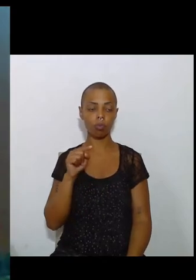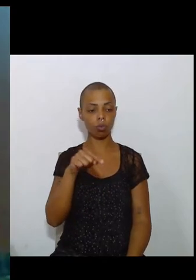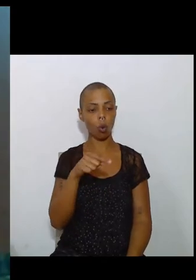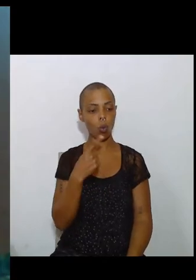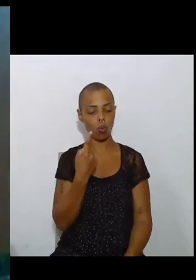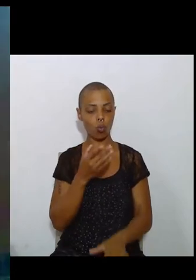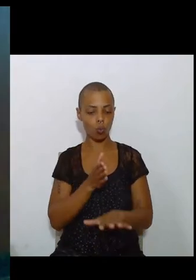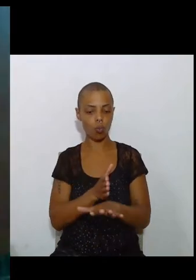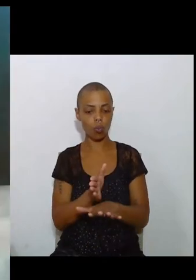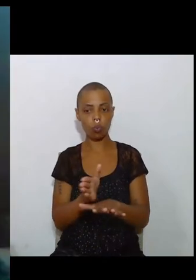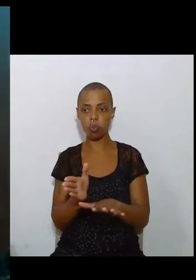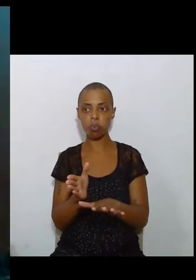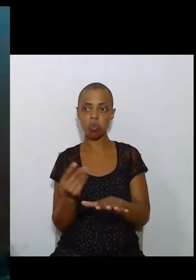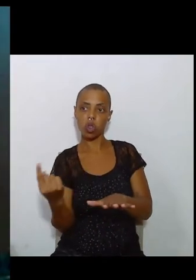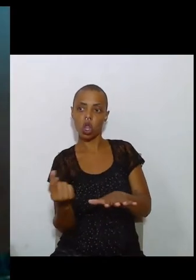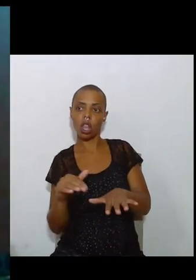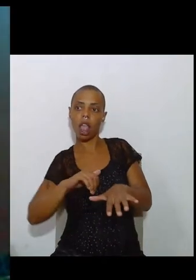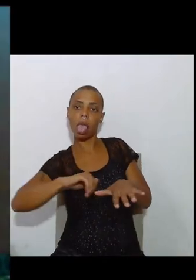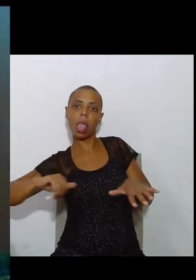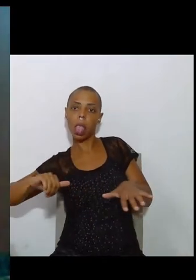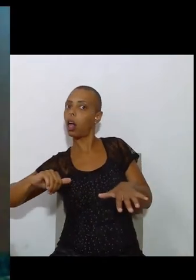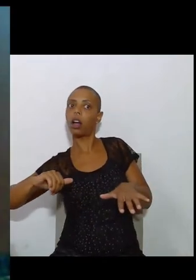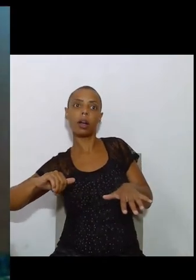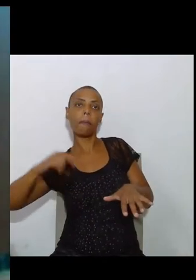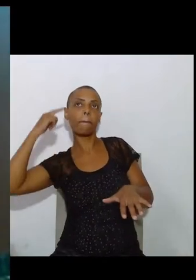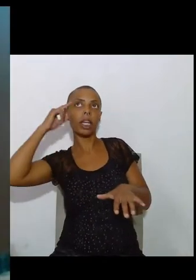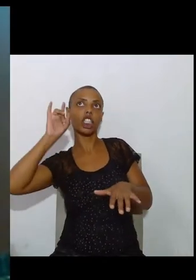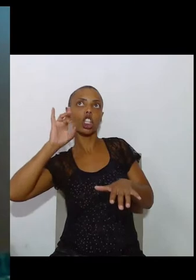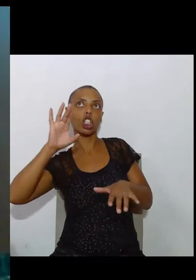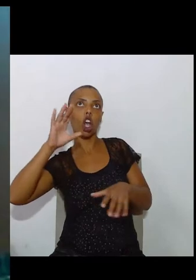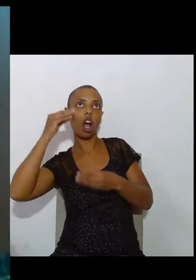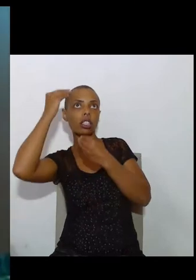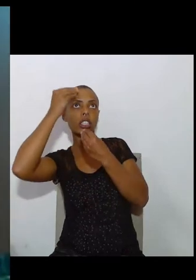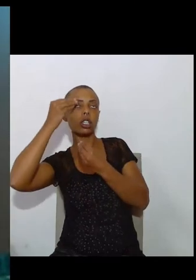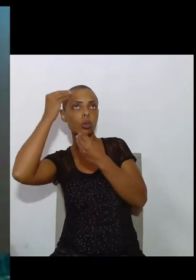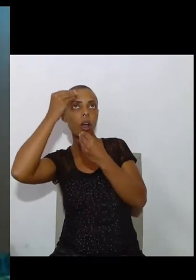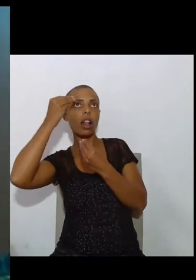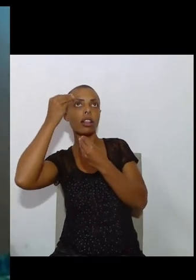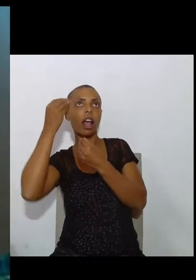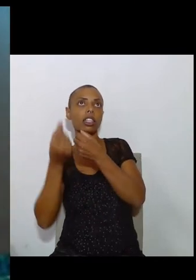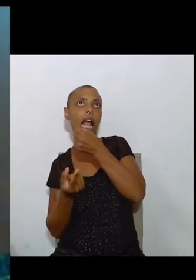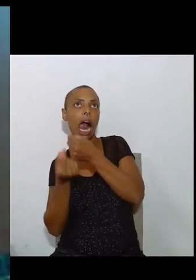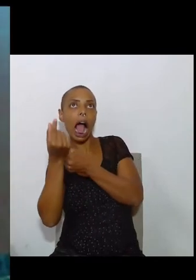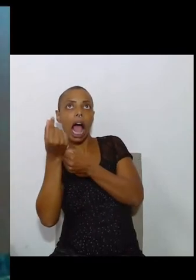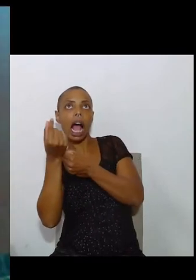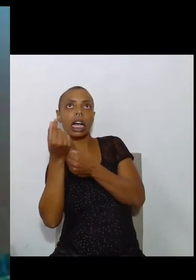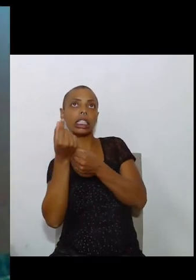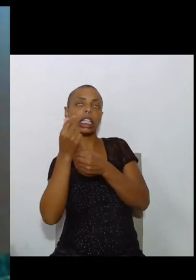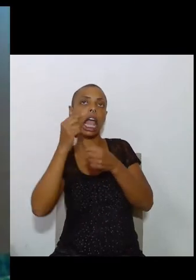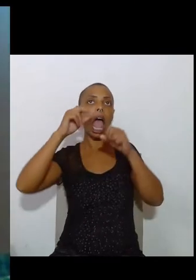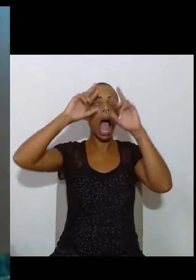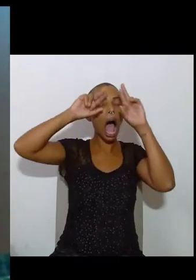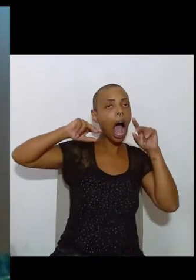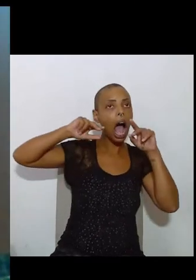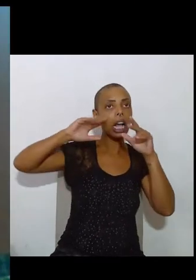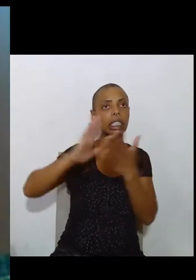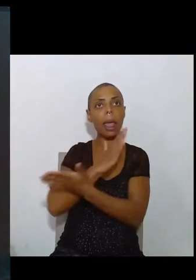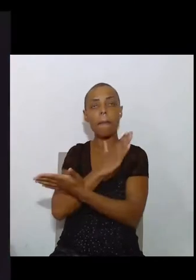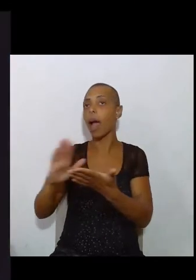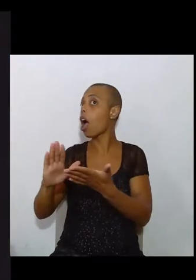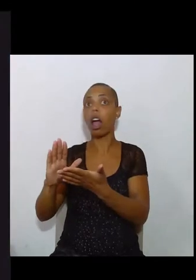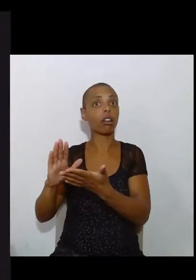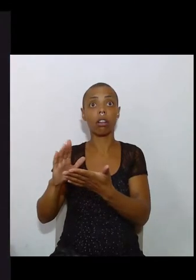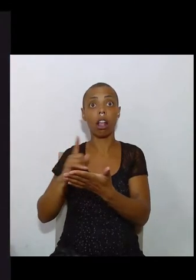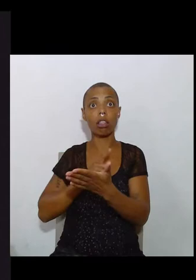I am in a vector that is not isolated I'm not thinking of sexuality